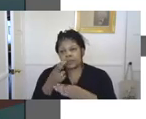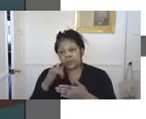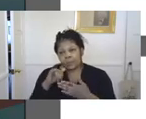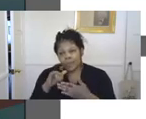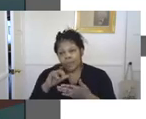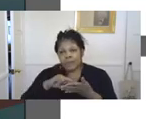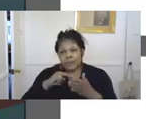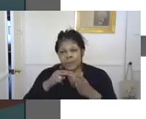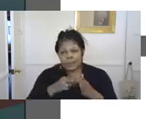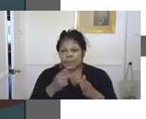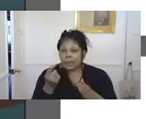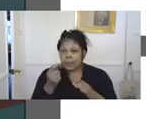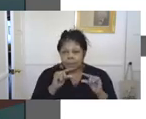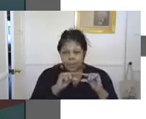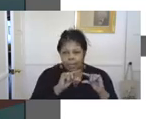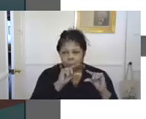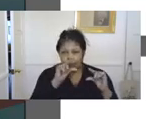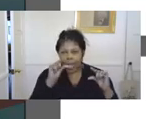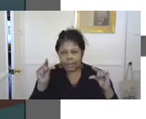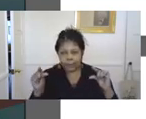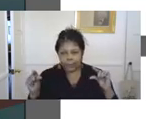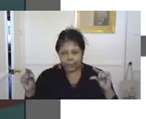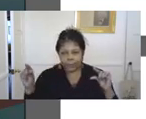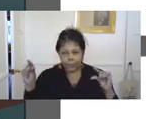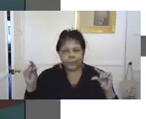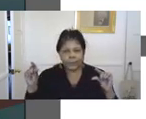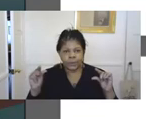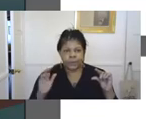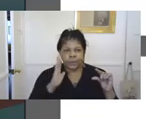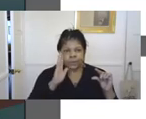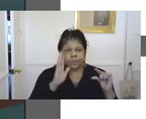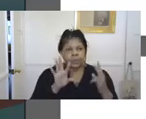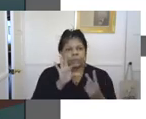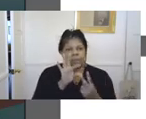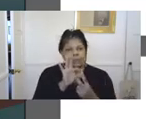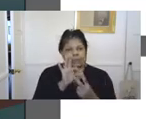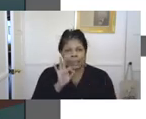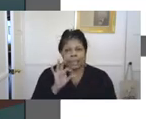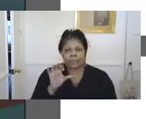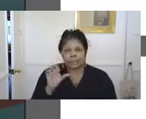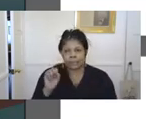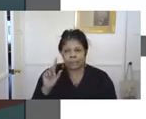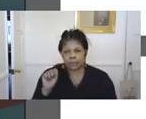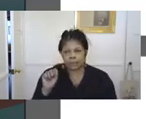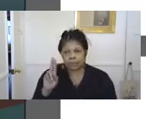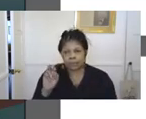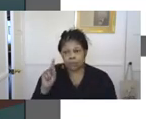stroke. So now what I'll do is I'll go ahead and I'll select this stroke here, and I'll apply that